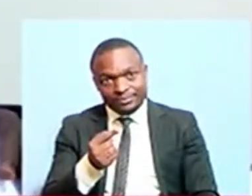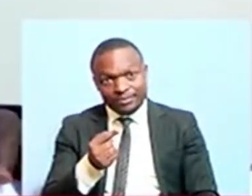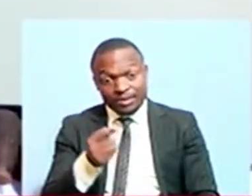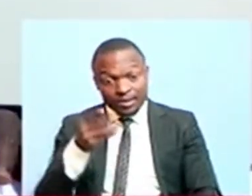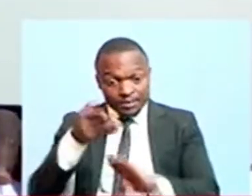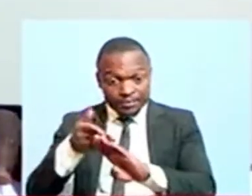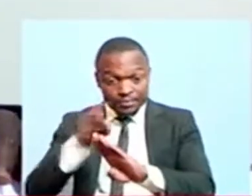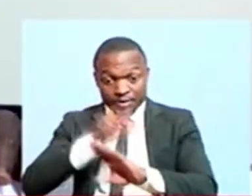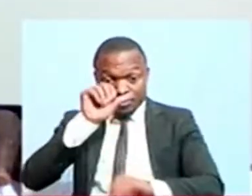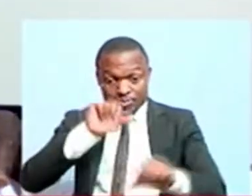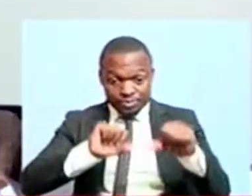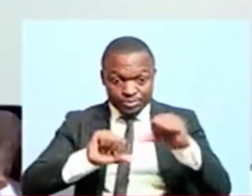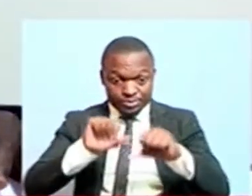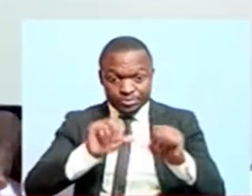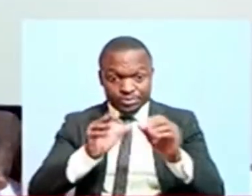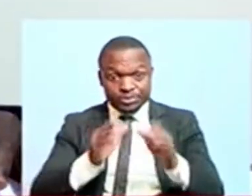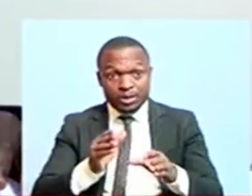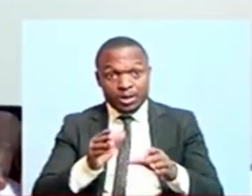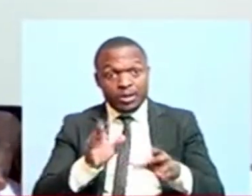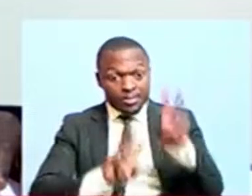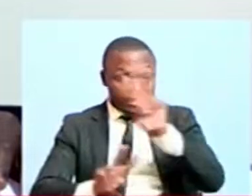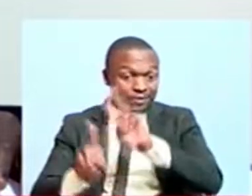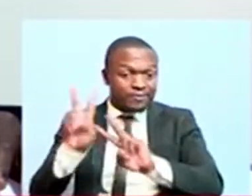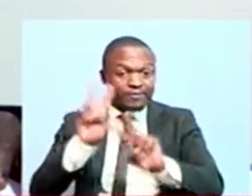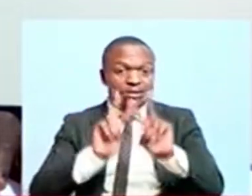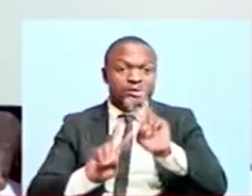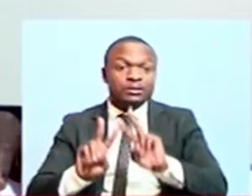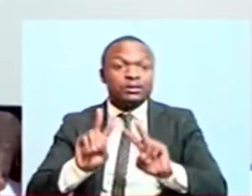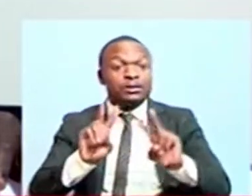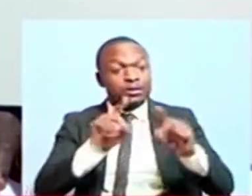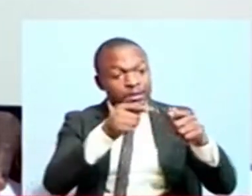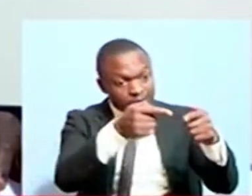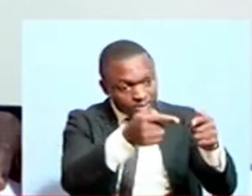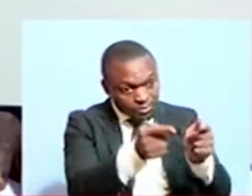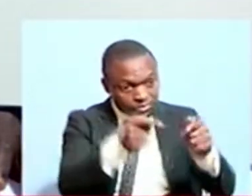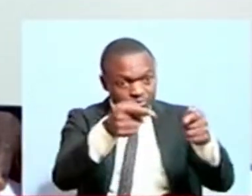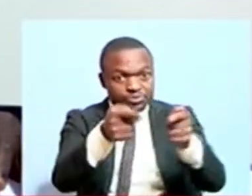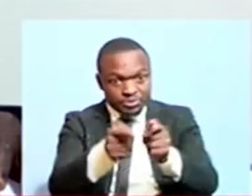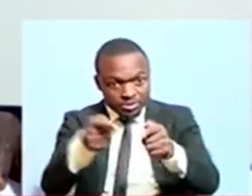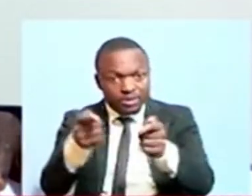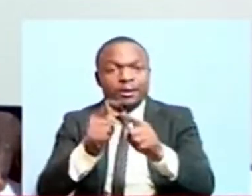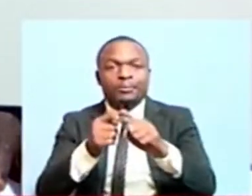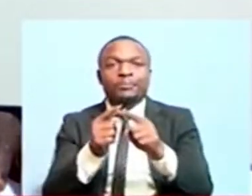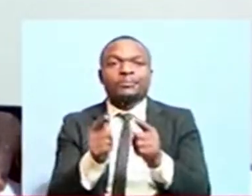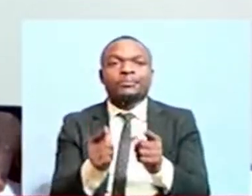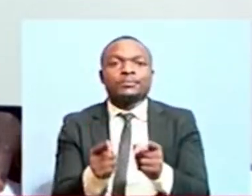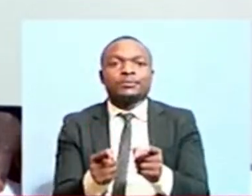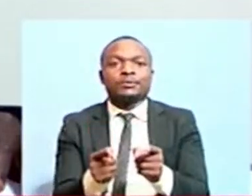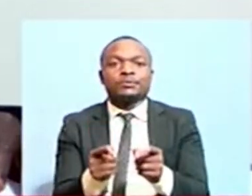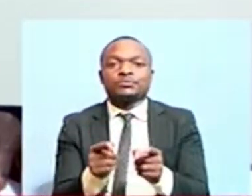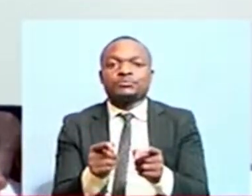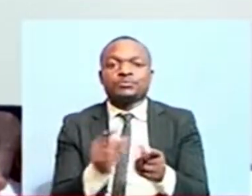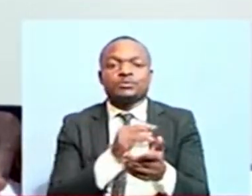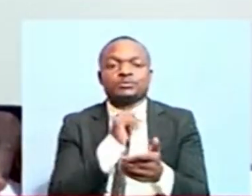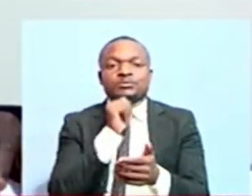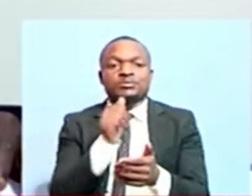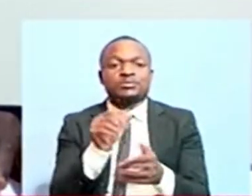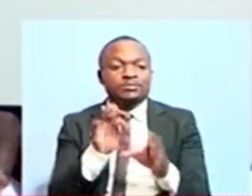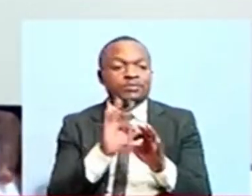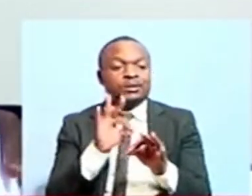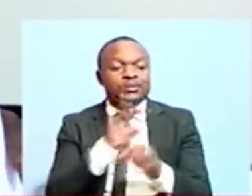the auditors, they visited the clubs, but they didn't find the